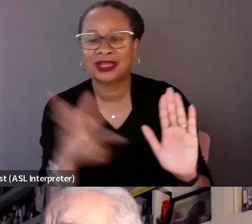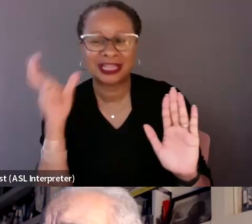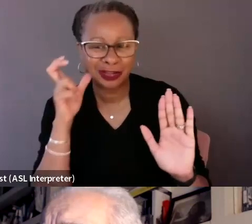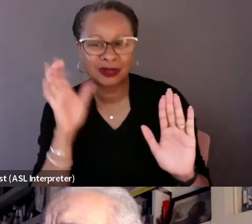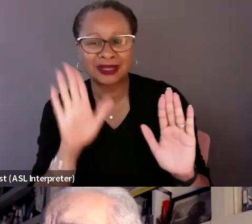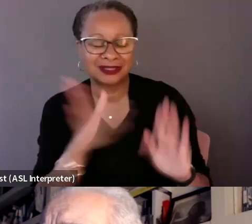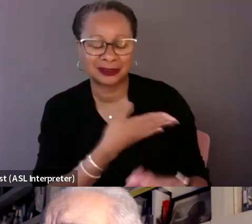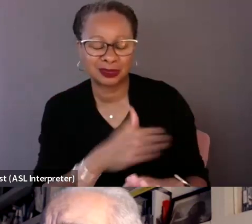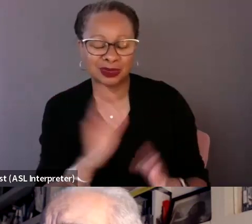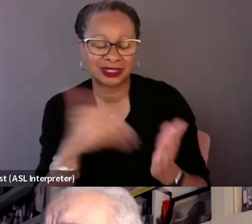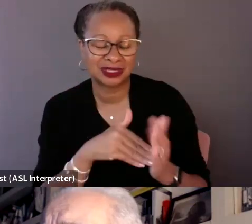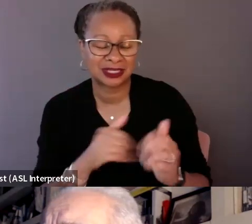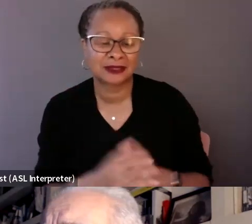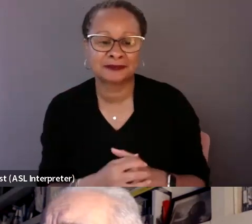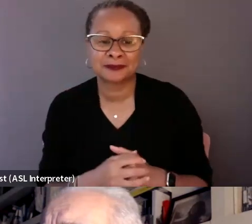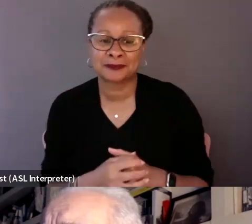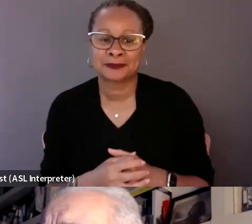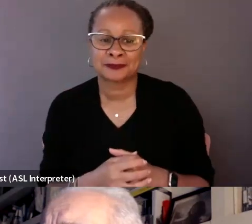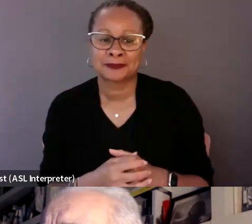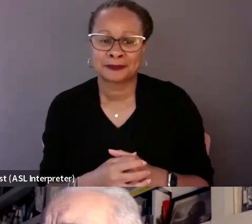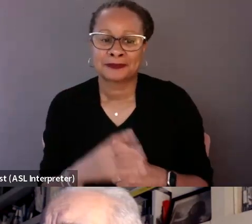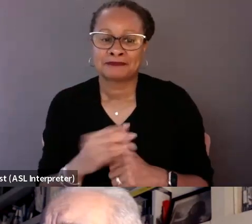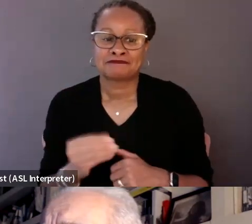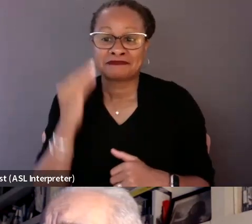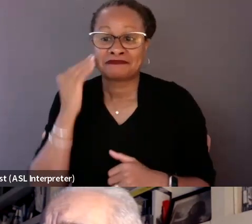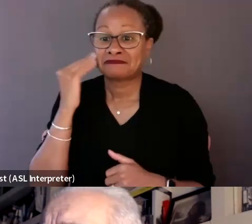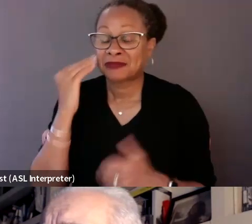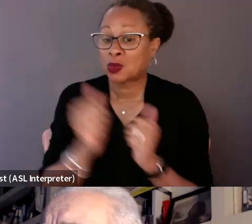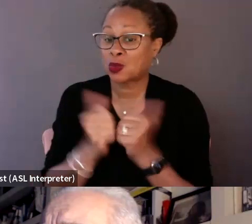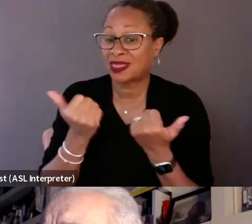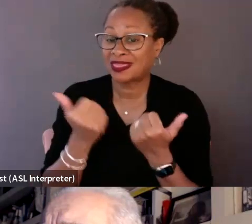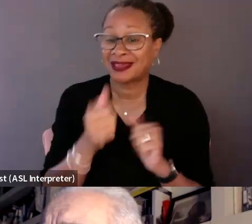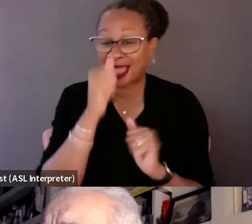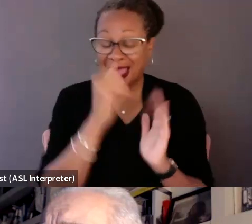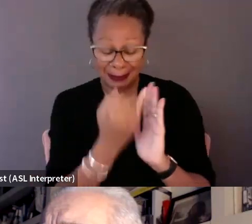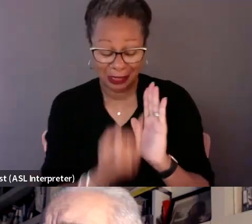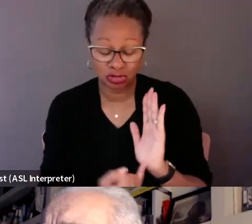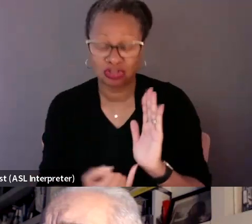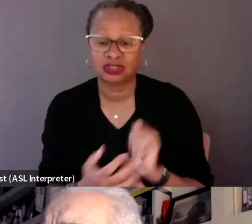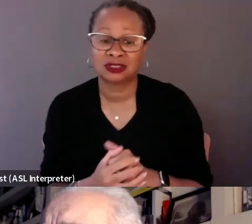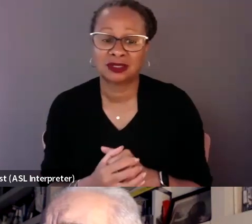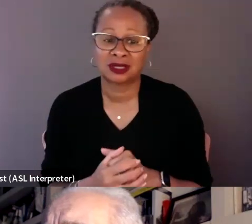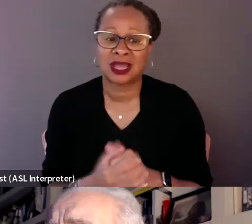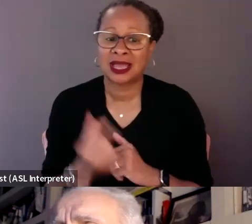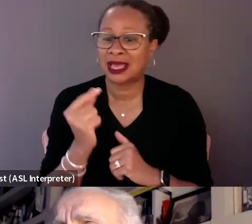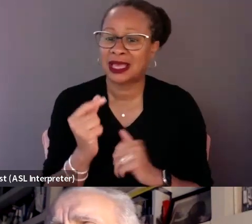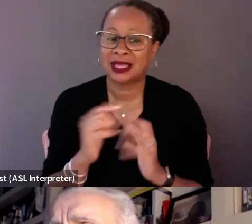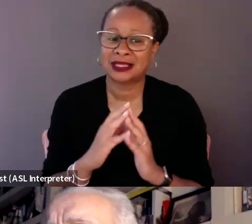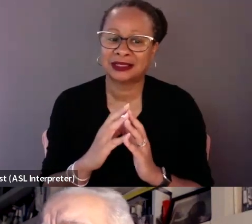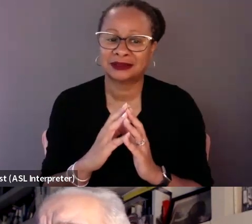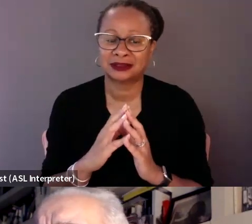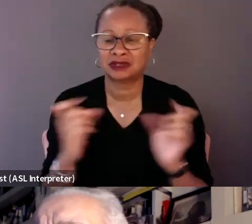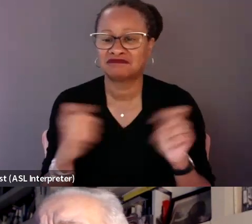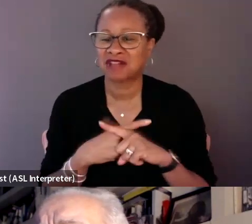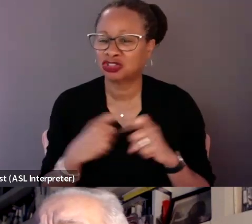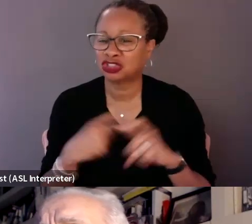And if, you know, with animation, it is a little contradictory,